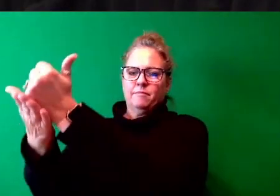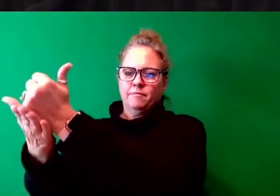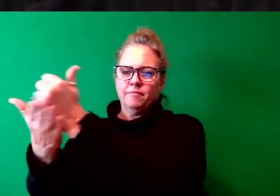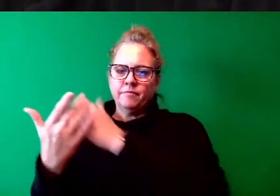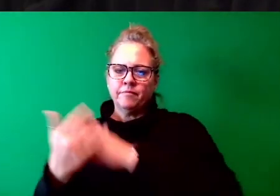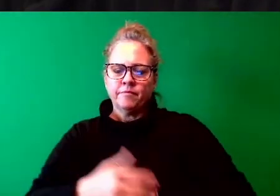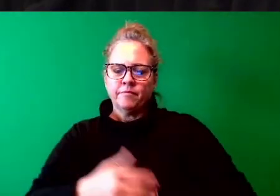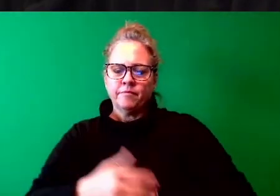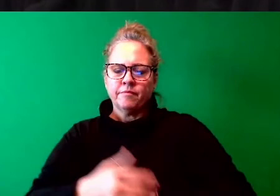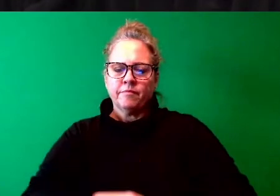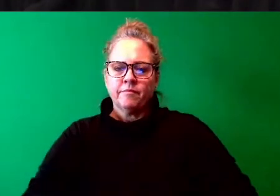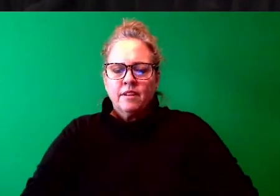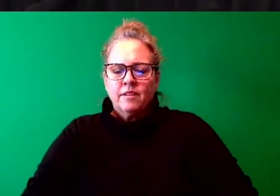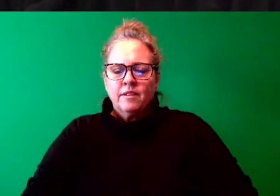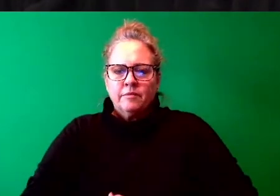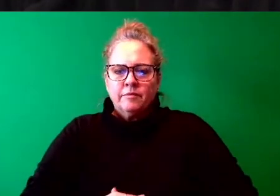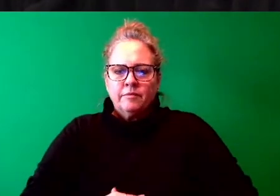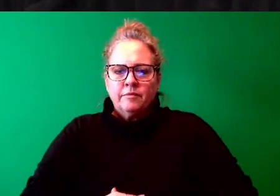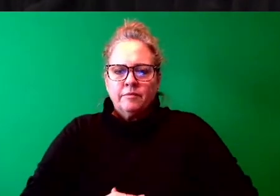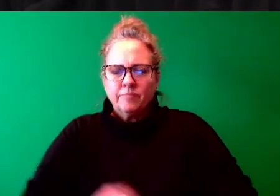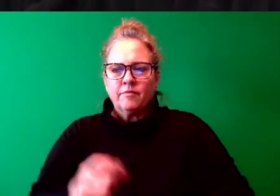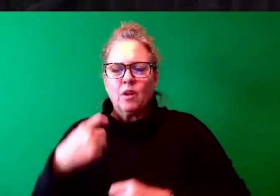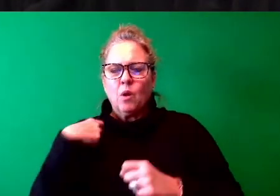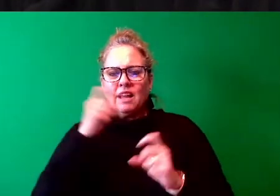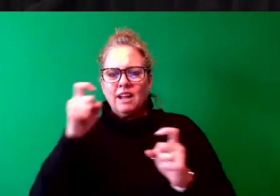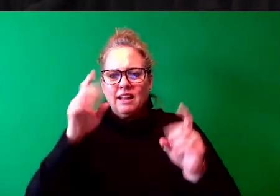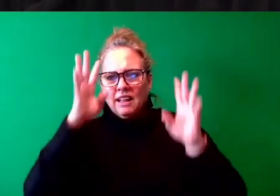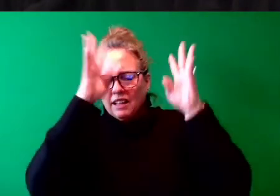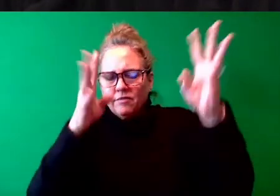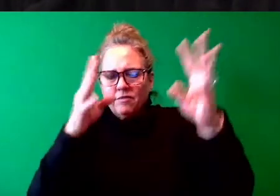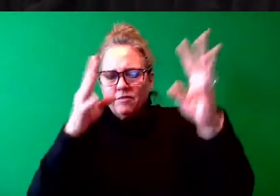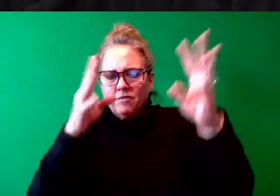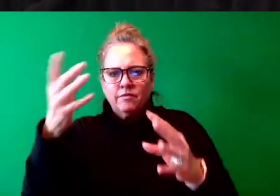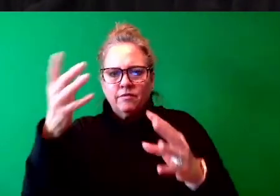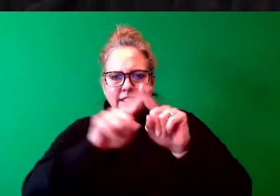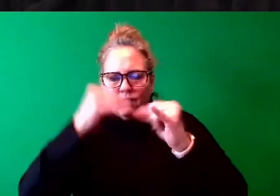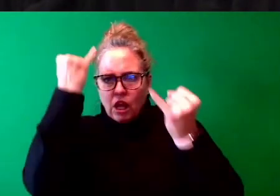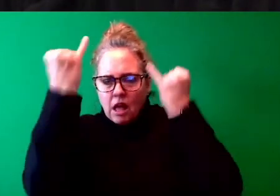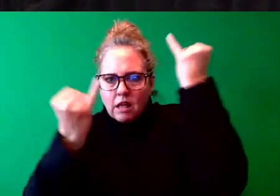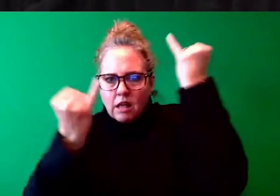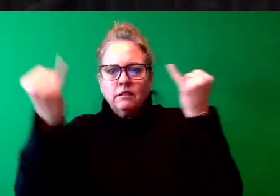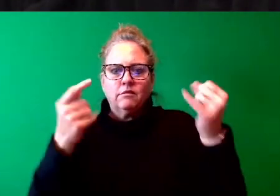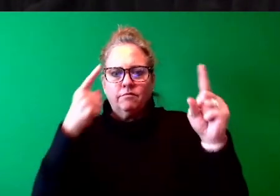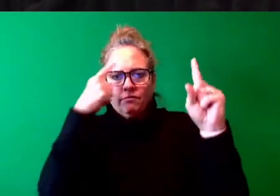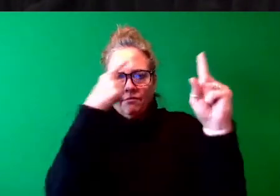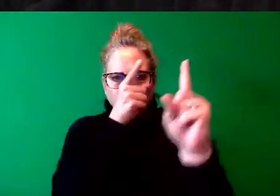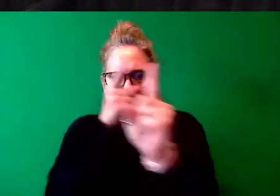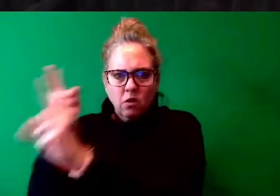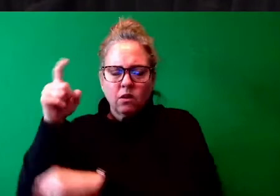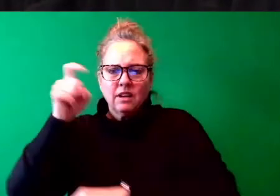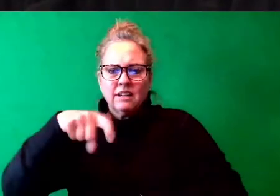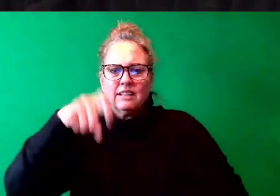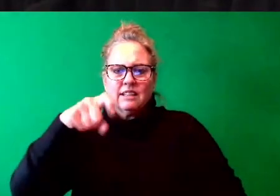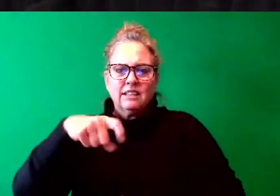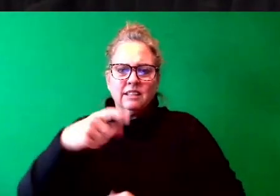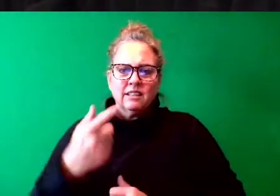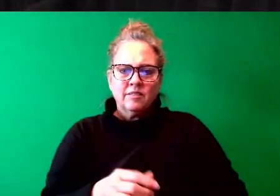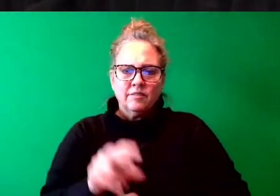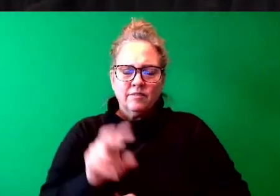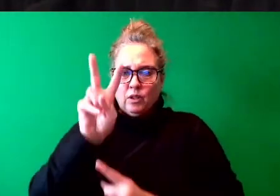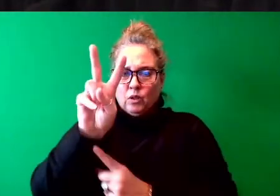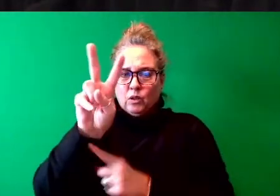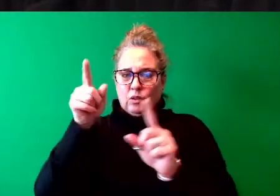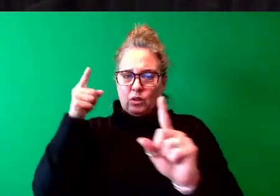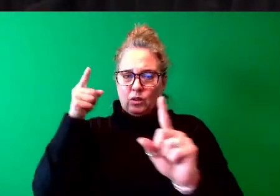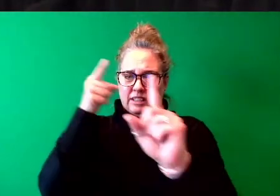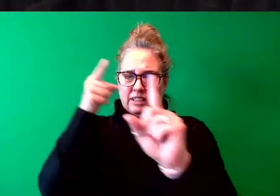for the 269, and that I'm looking for 3 volunteers. Well, and I think